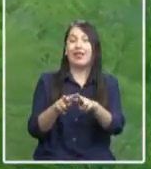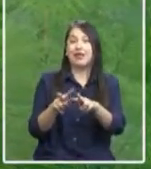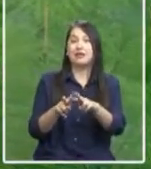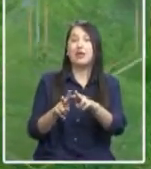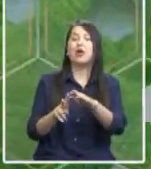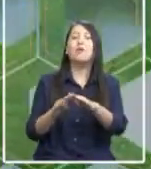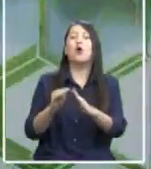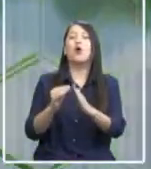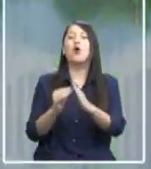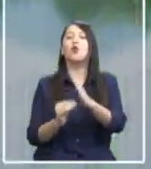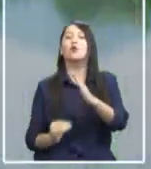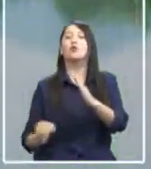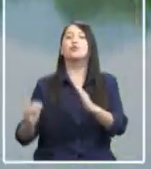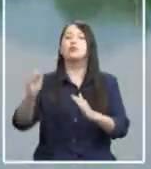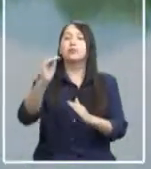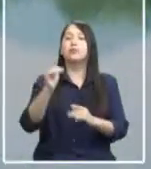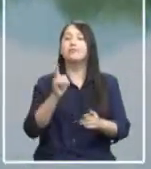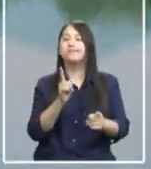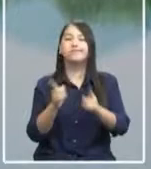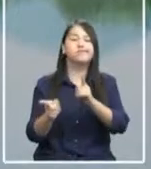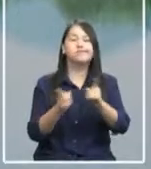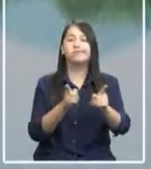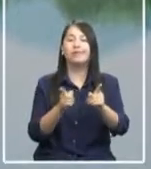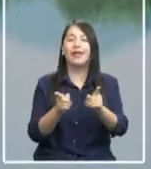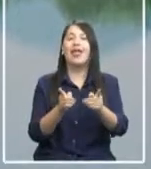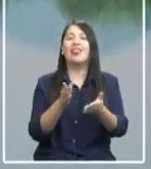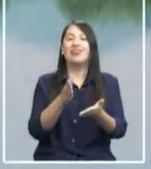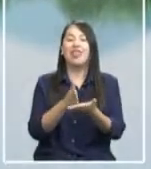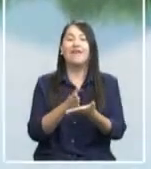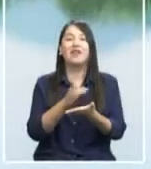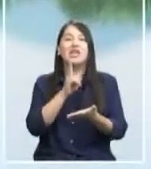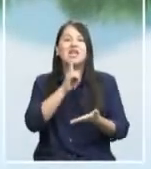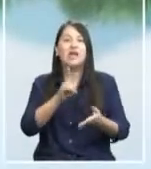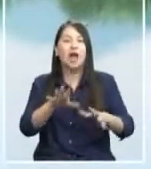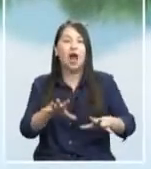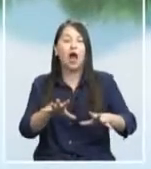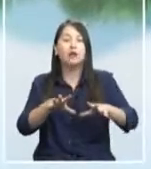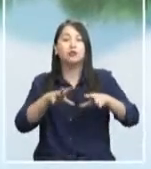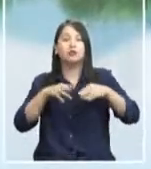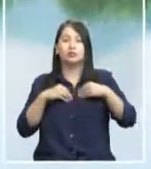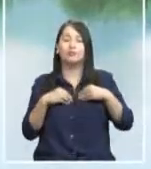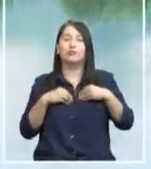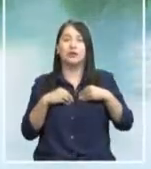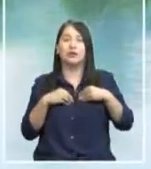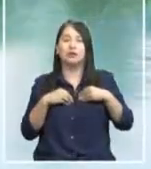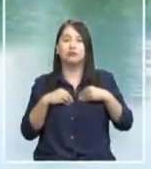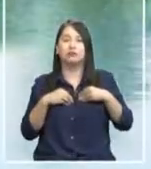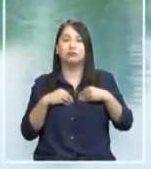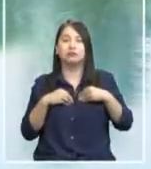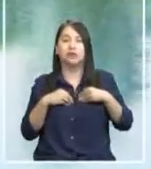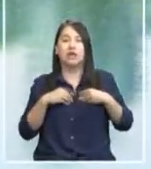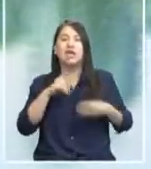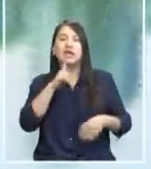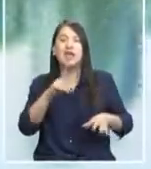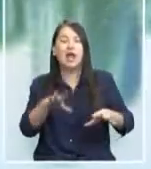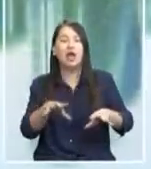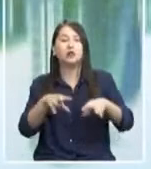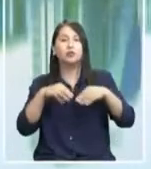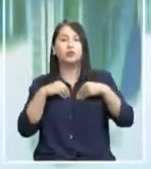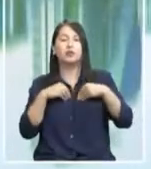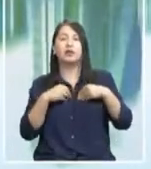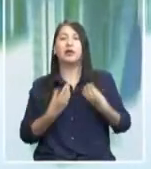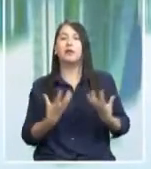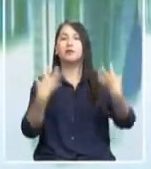for designing the future in the light of the ethical questions that I've already raised? And